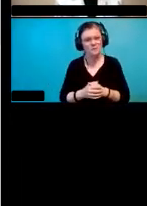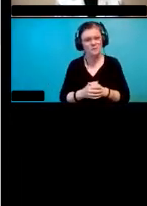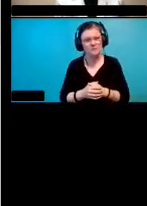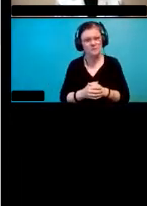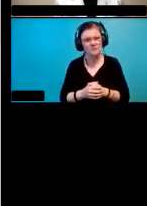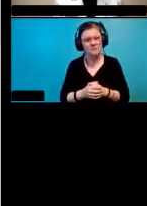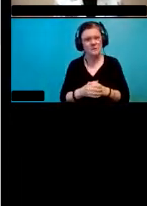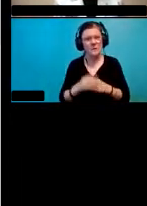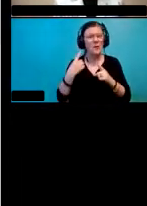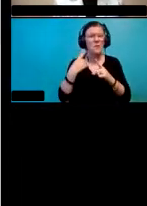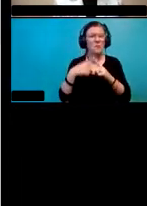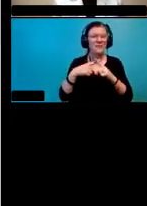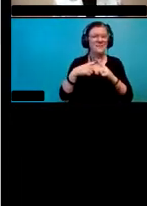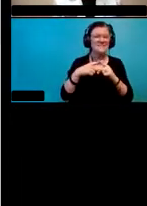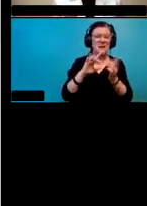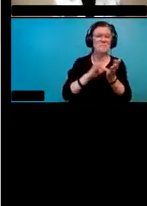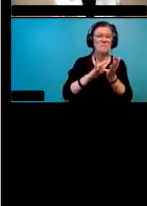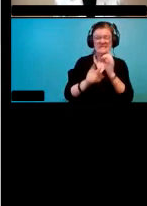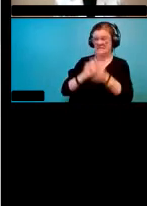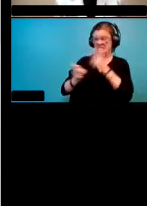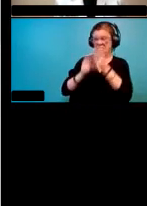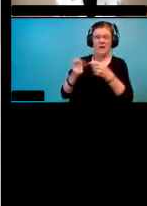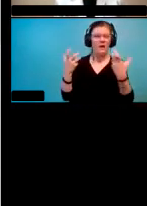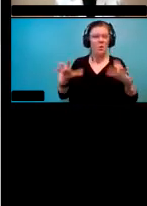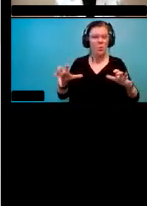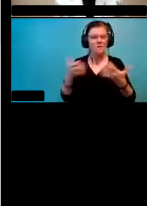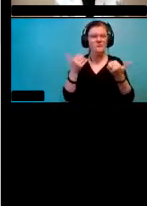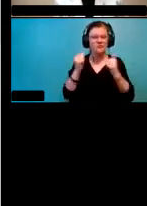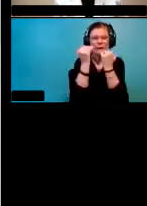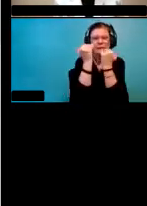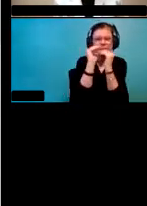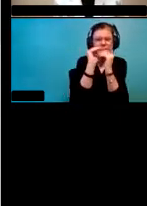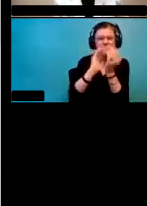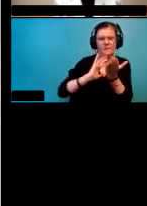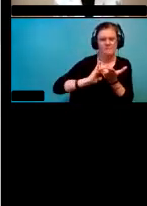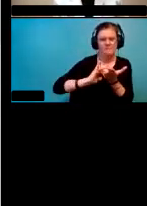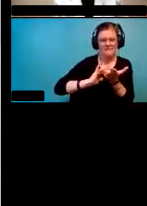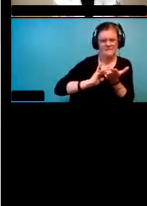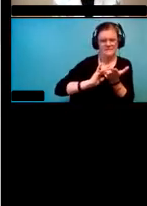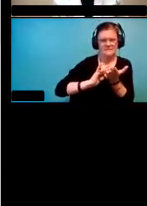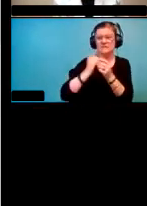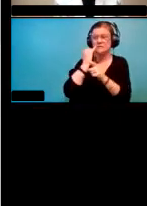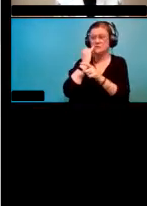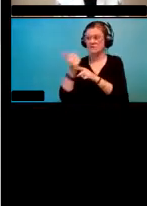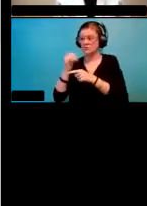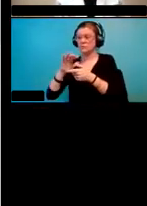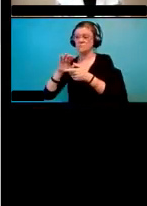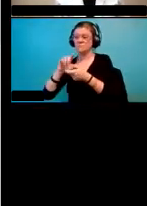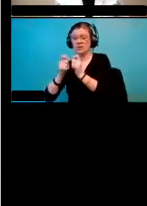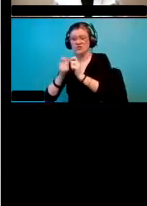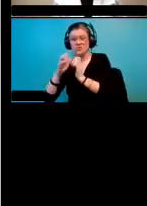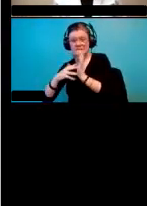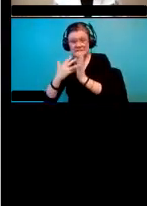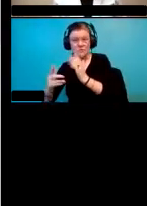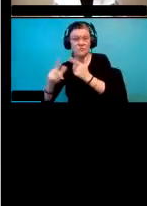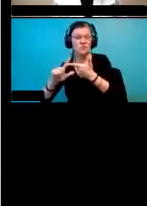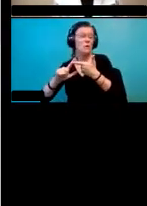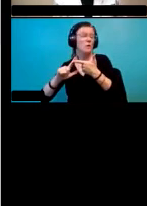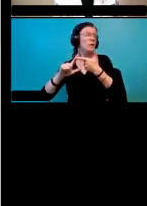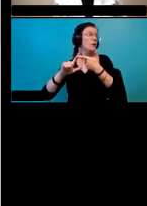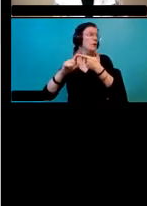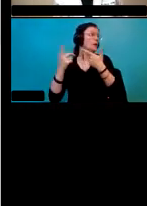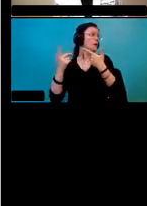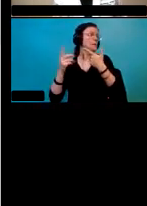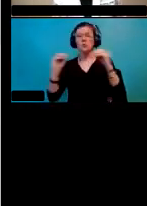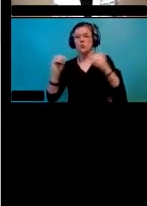a minimalist with medications. So if we can do things, or you can do things that actually can change and alter your